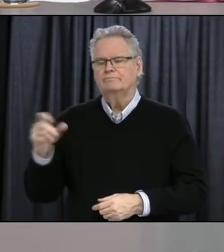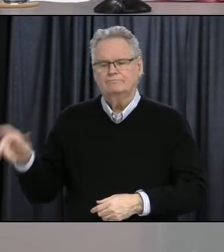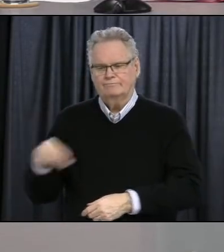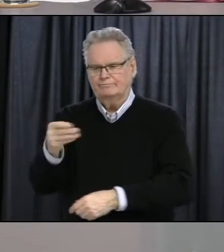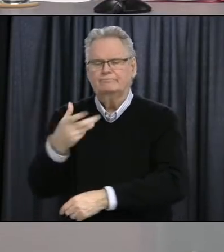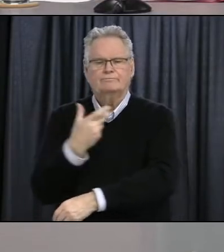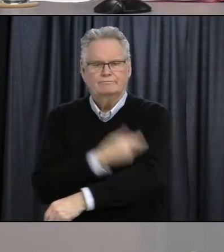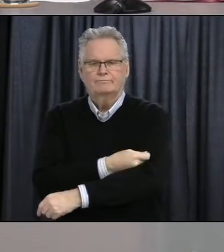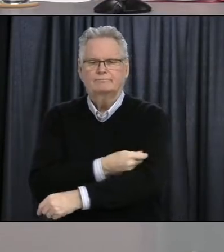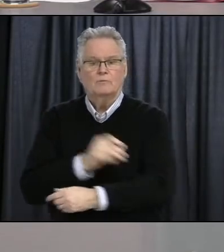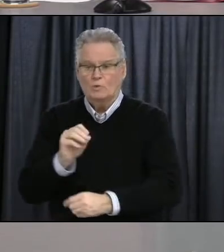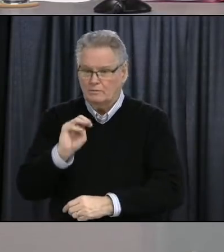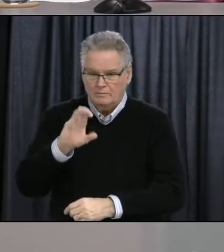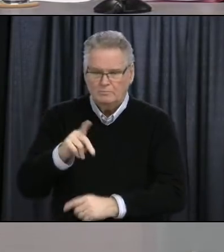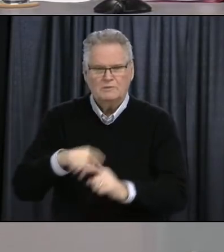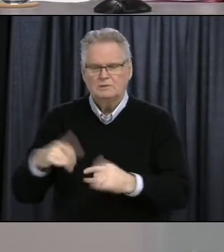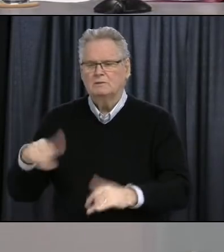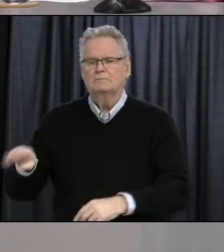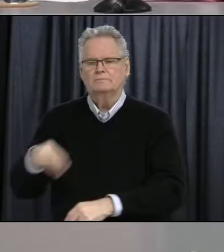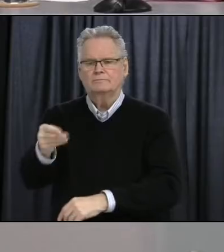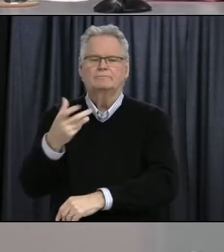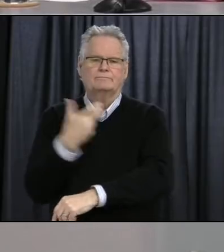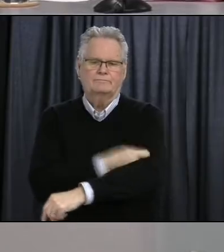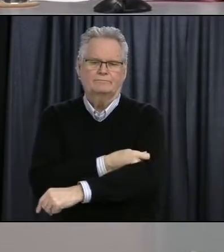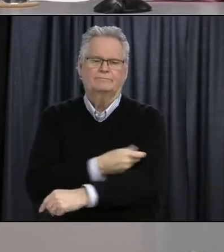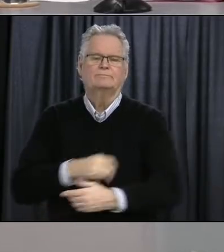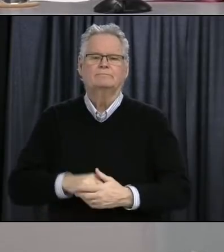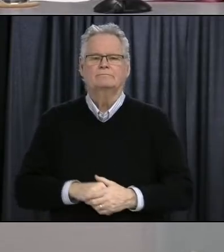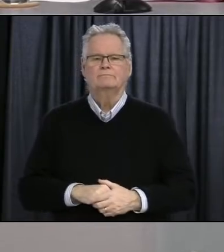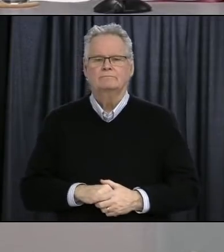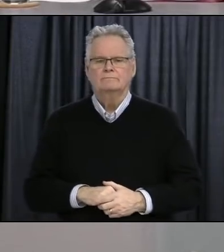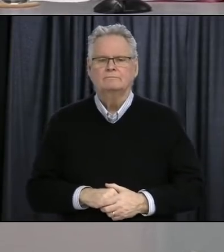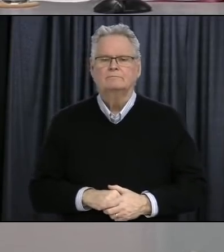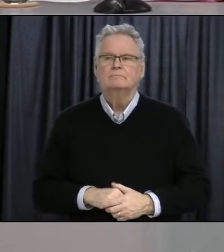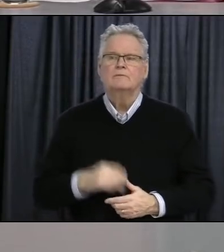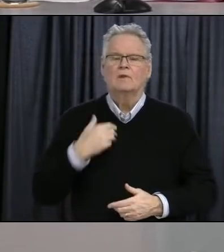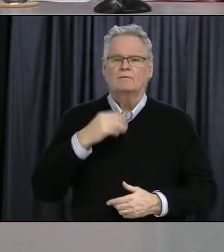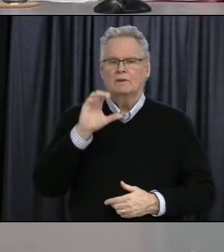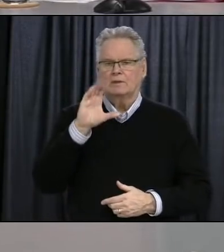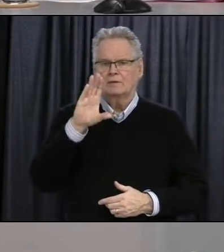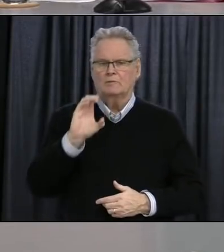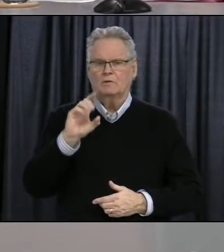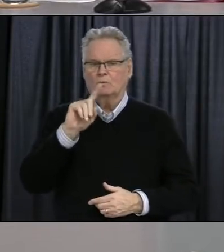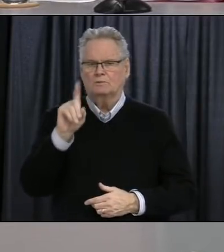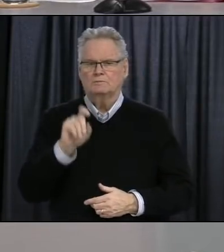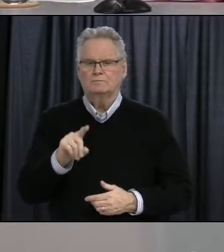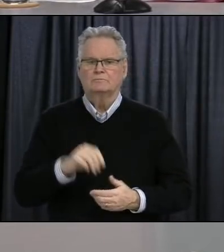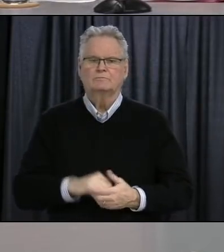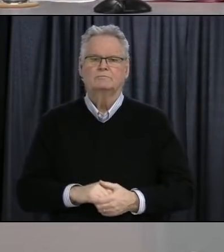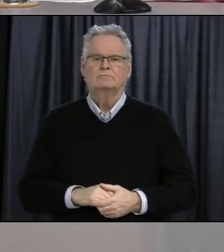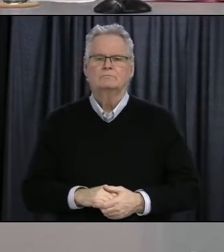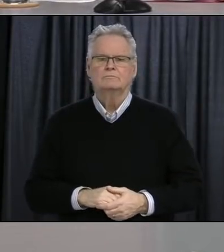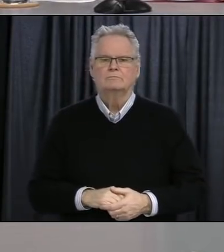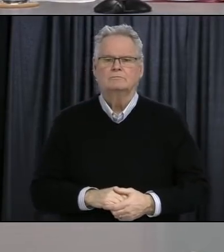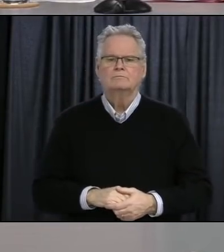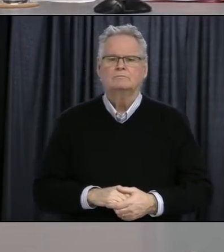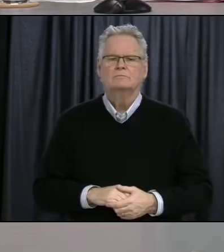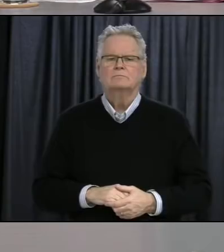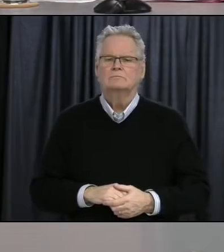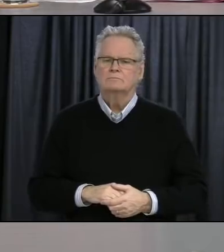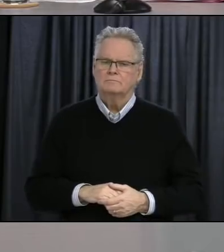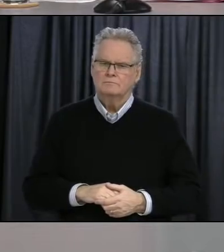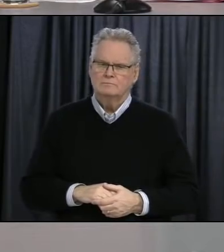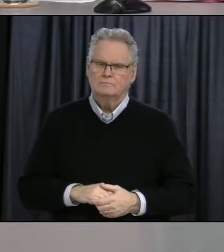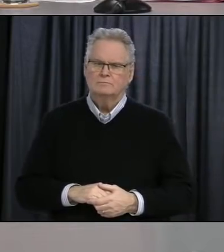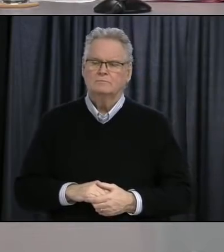Question for the Premier. How worried are you about some rotational workers who are making the decision to move out of the province to, for